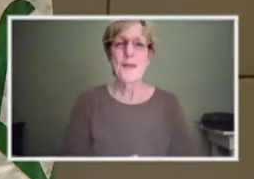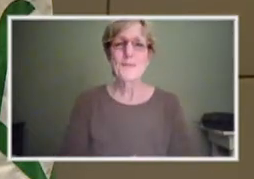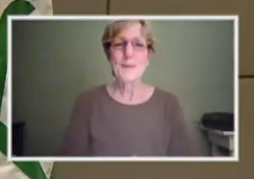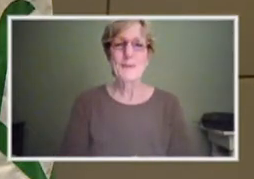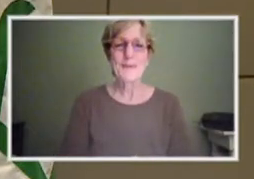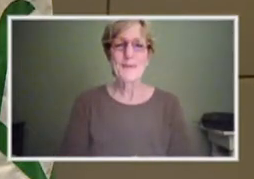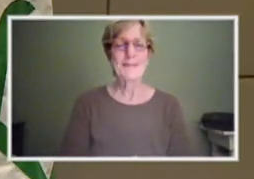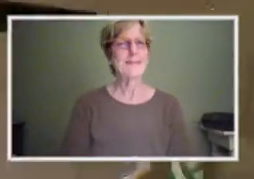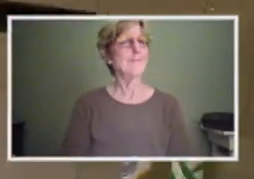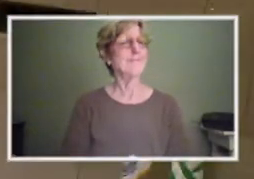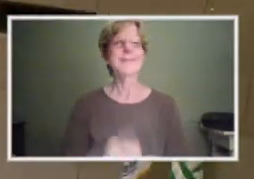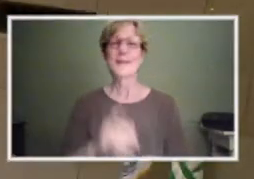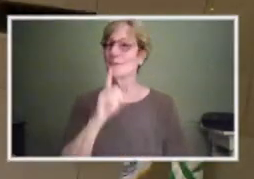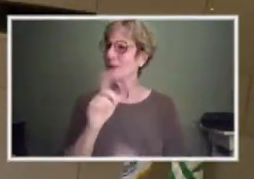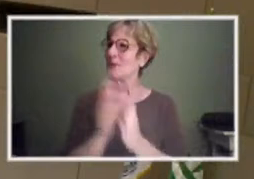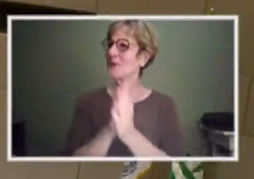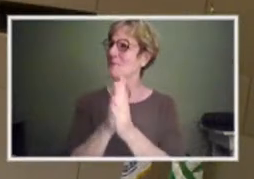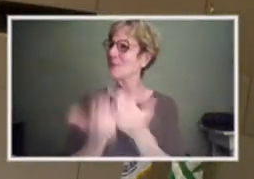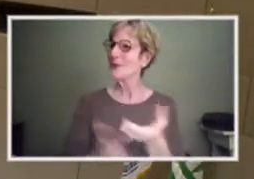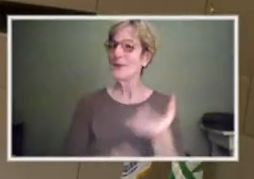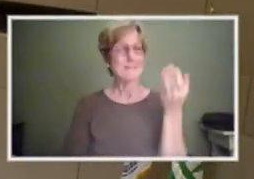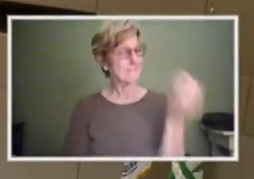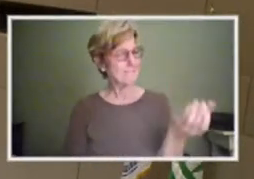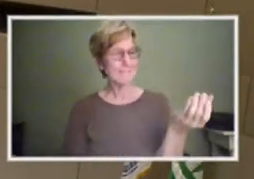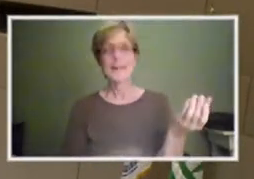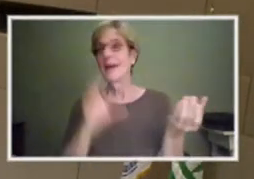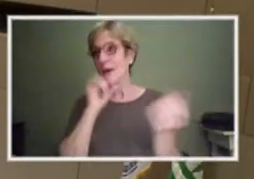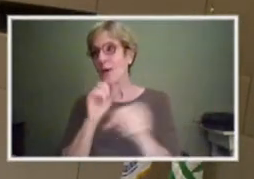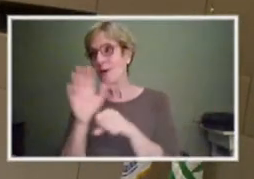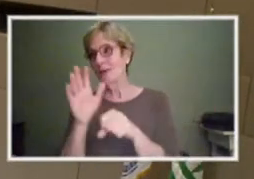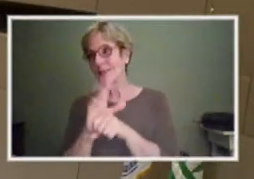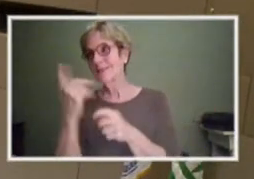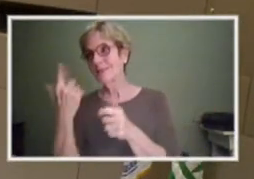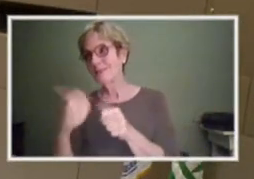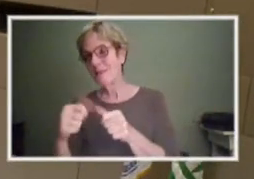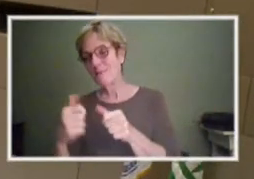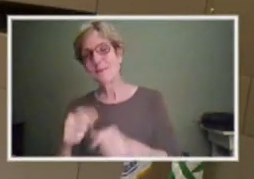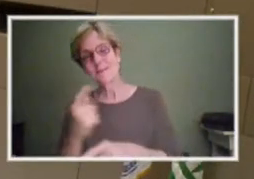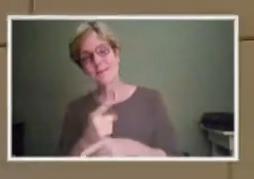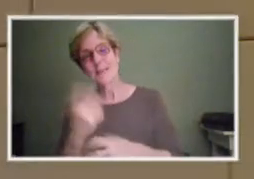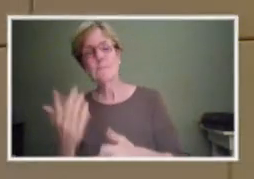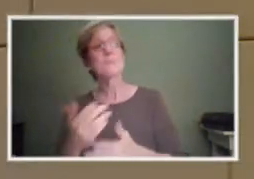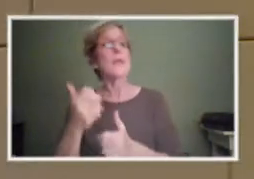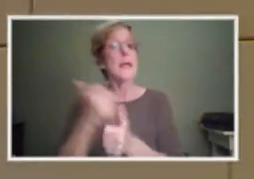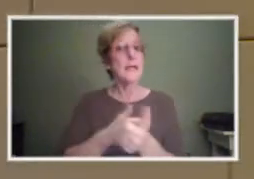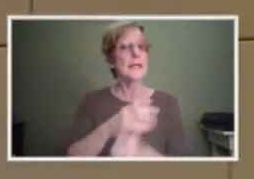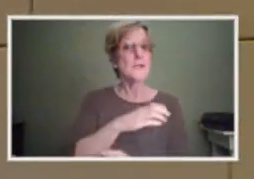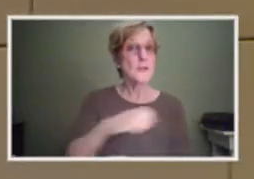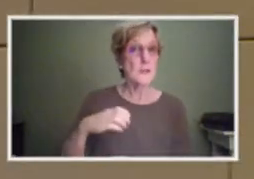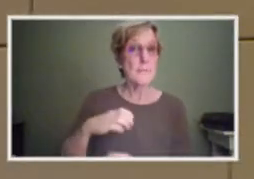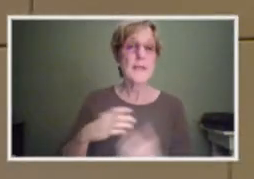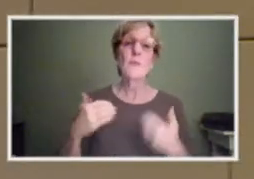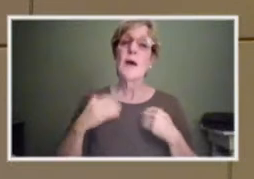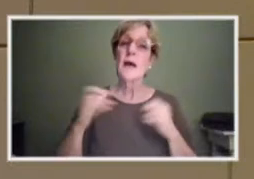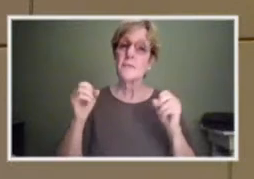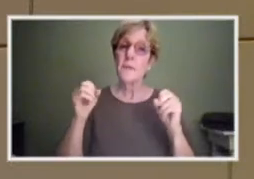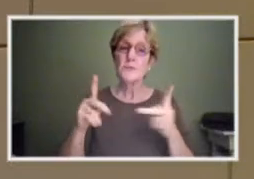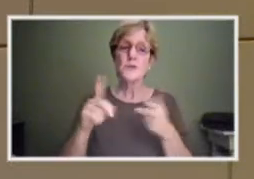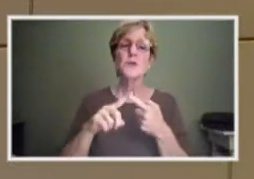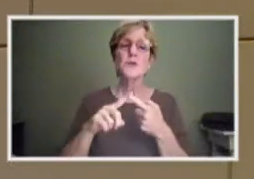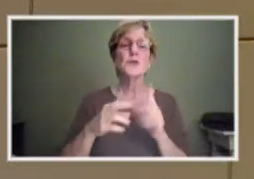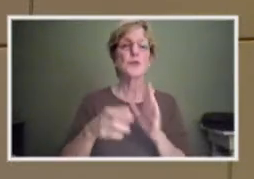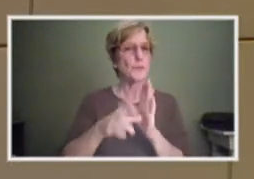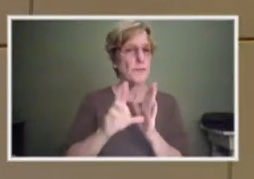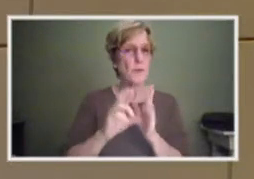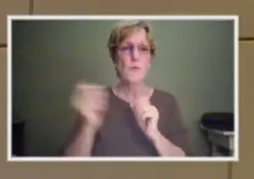Physical book? I'm old enough to remember. So I think that each committee will have the opportunity to review all of their